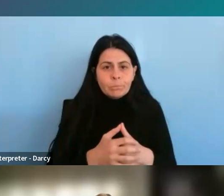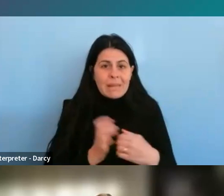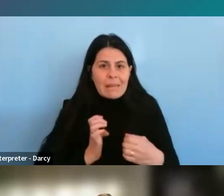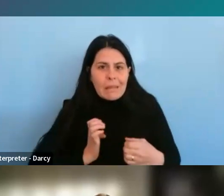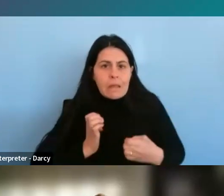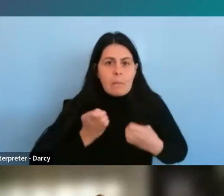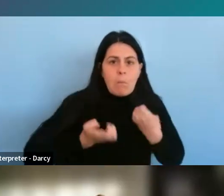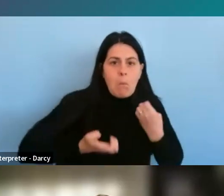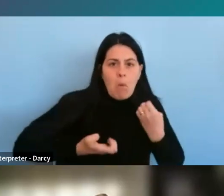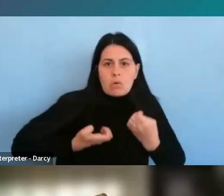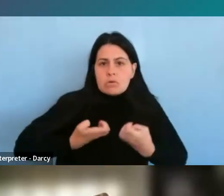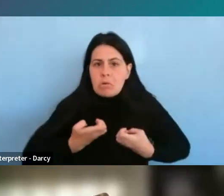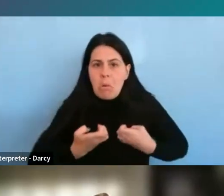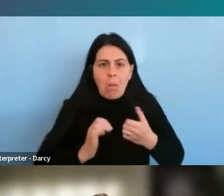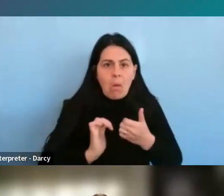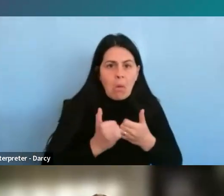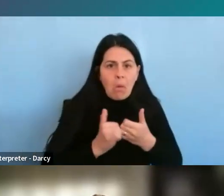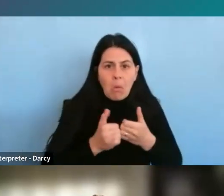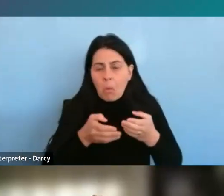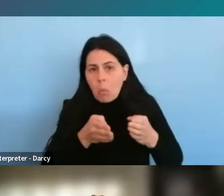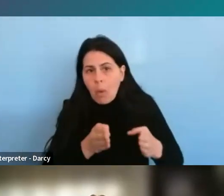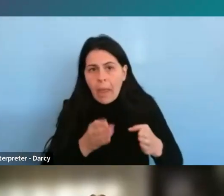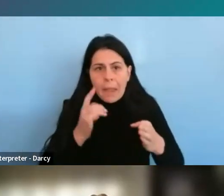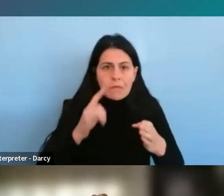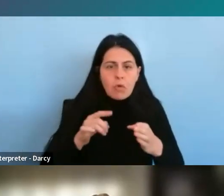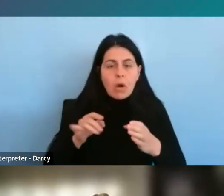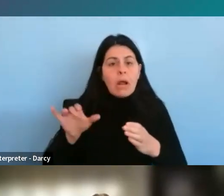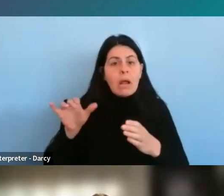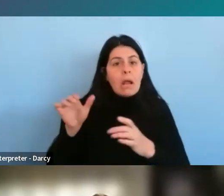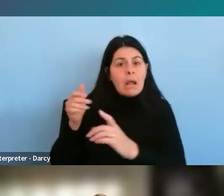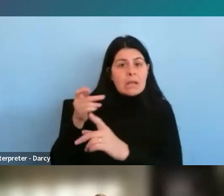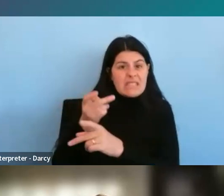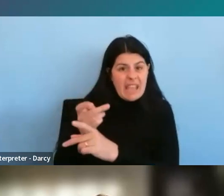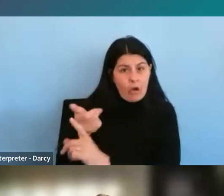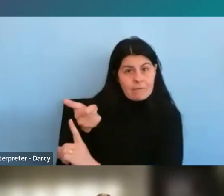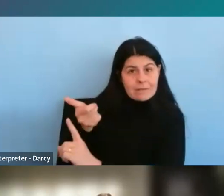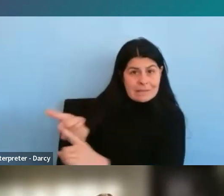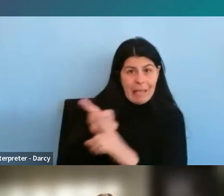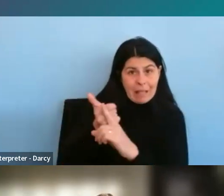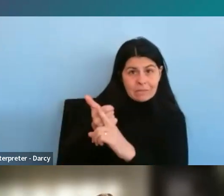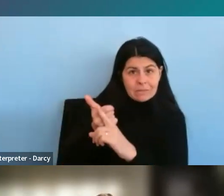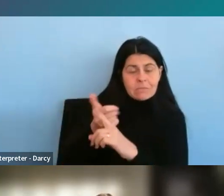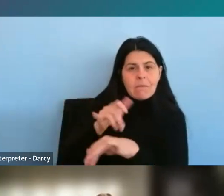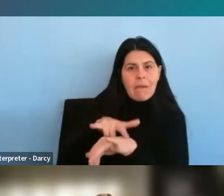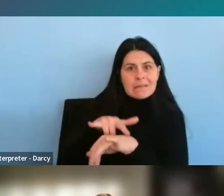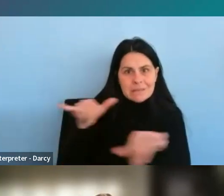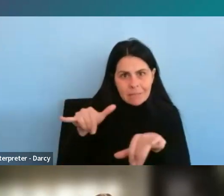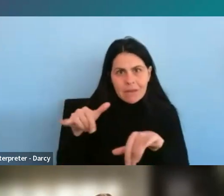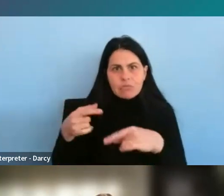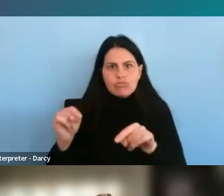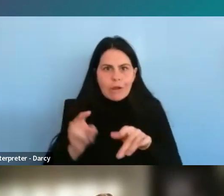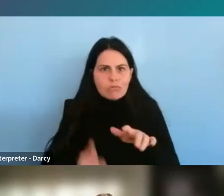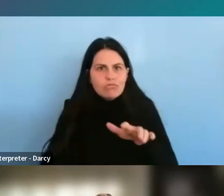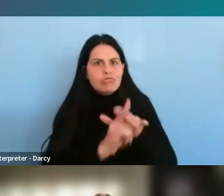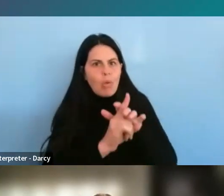emotional way of maintaining themselves while also trying to show up for the person that they are caring